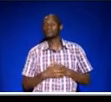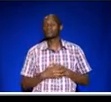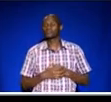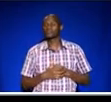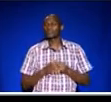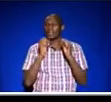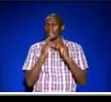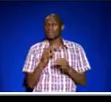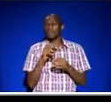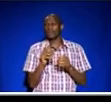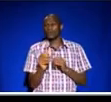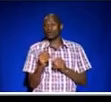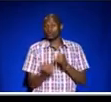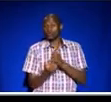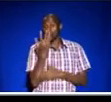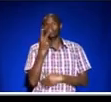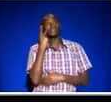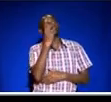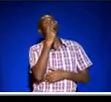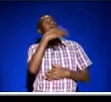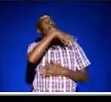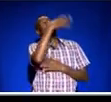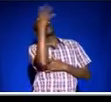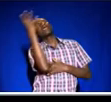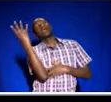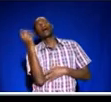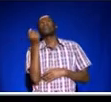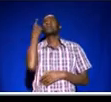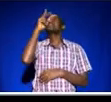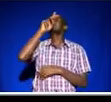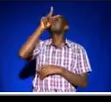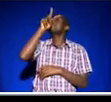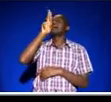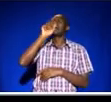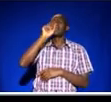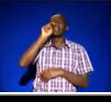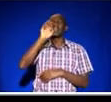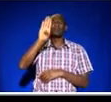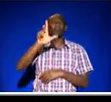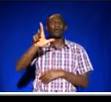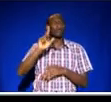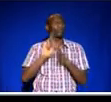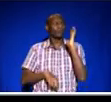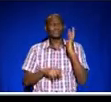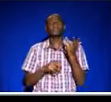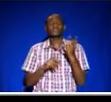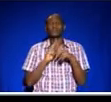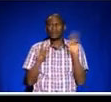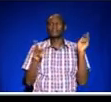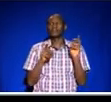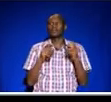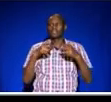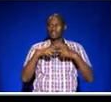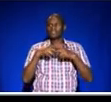When we grow up, we see the rainbow. Sometimes we don't understand what it is. Physics will explain how this